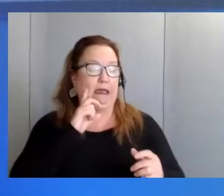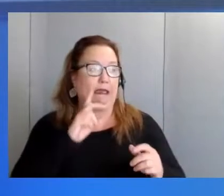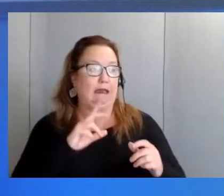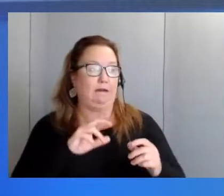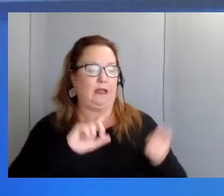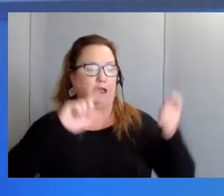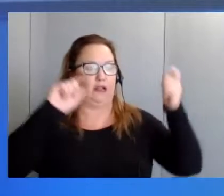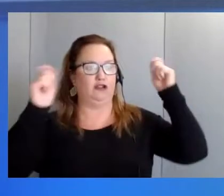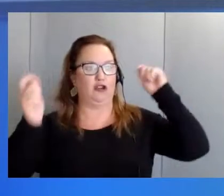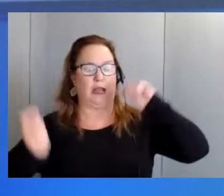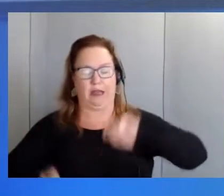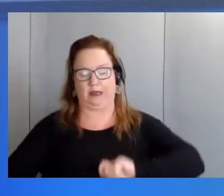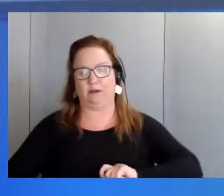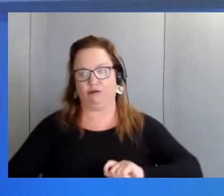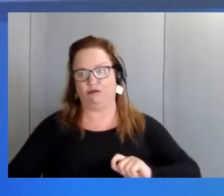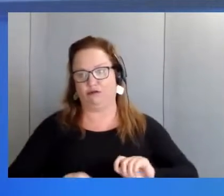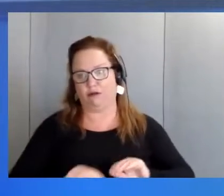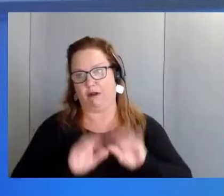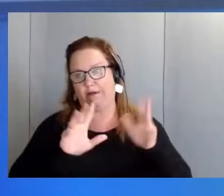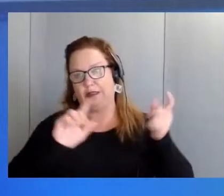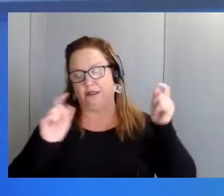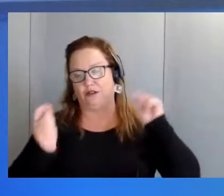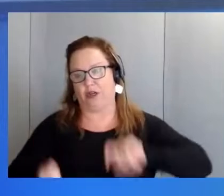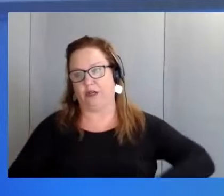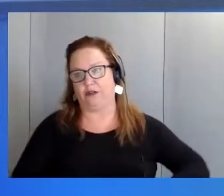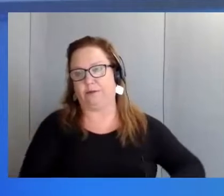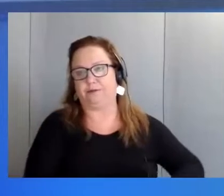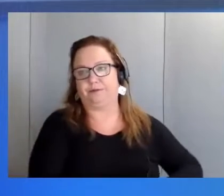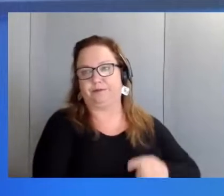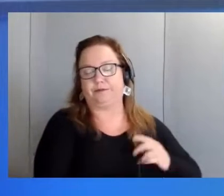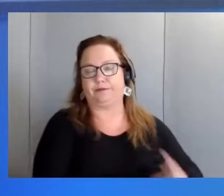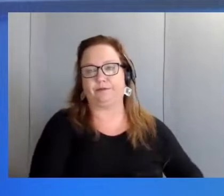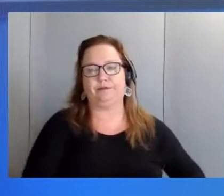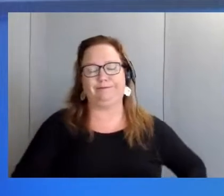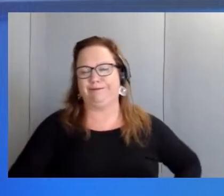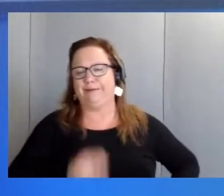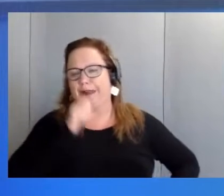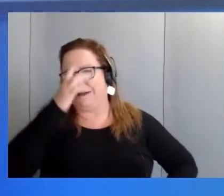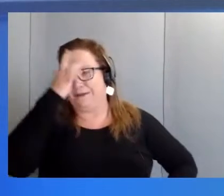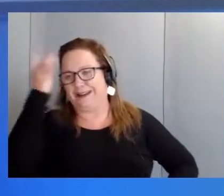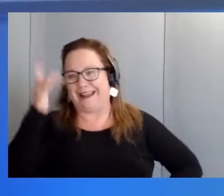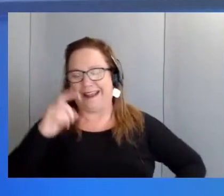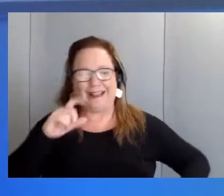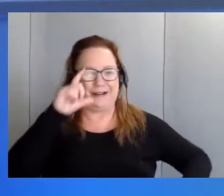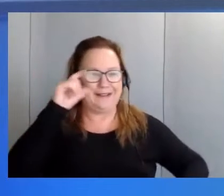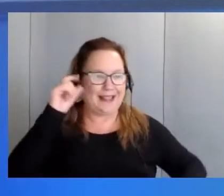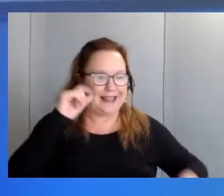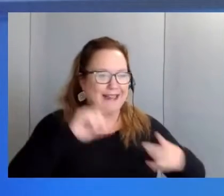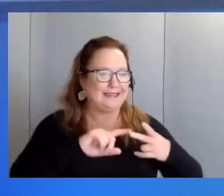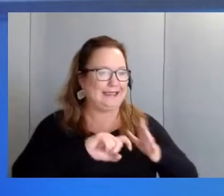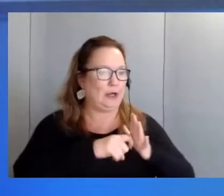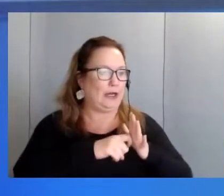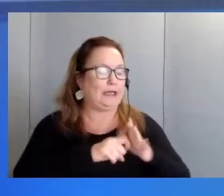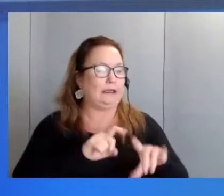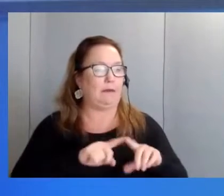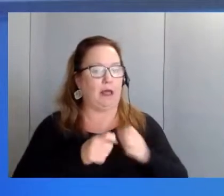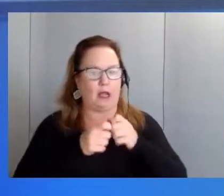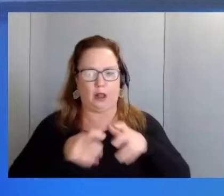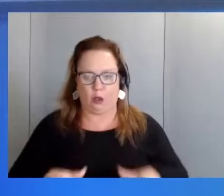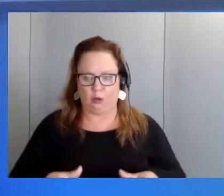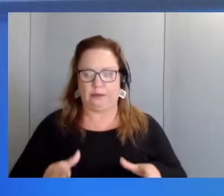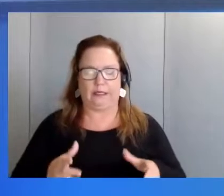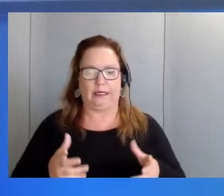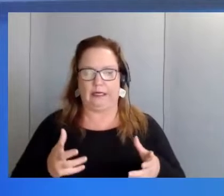for an individual, if it's not just misplacing your car keys and your glasses, but it's losing things in a way that they didn't